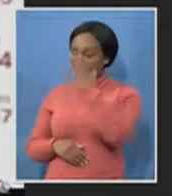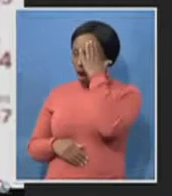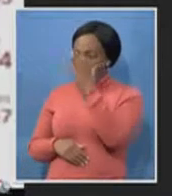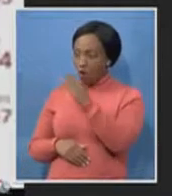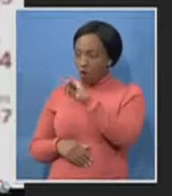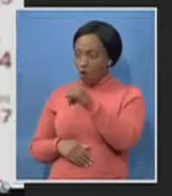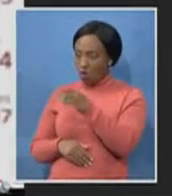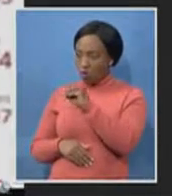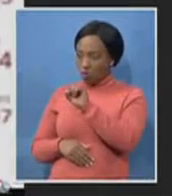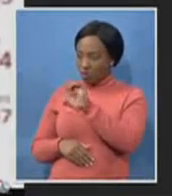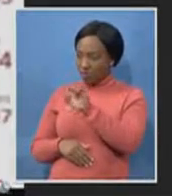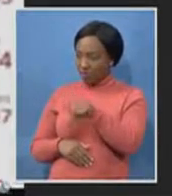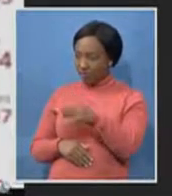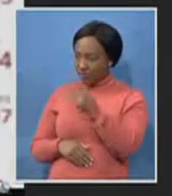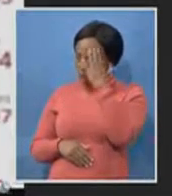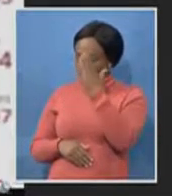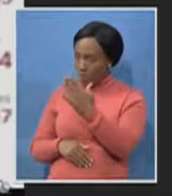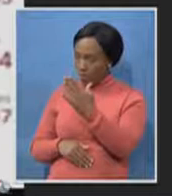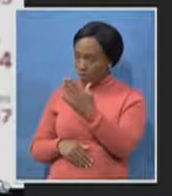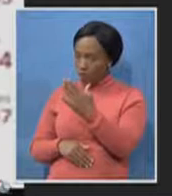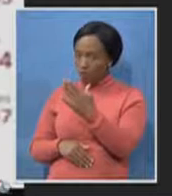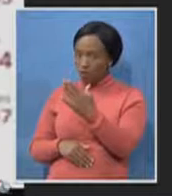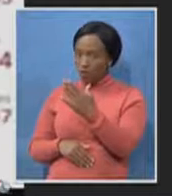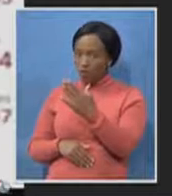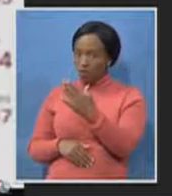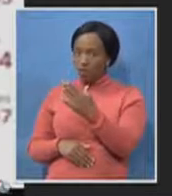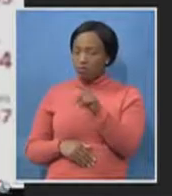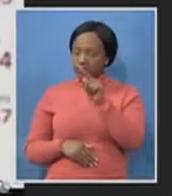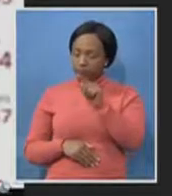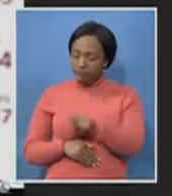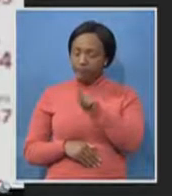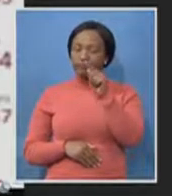Joseph, please unmute your microphone so that we can hear you.